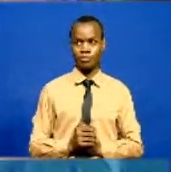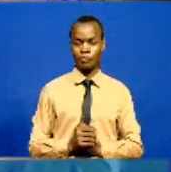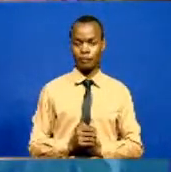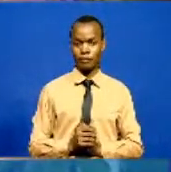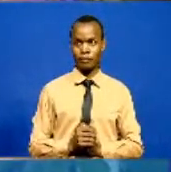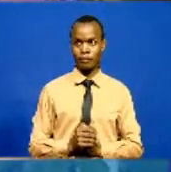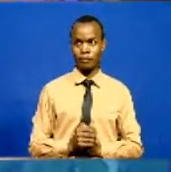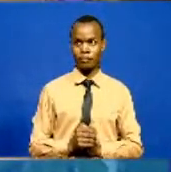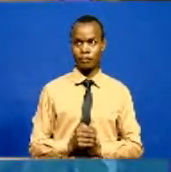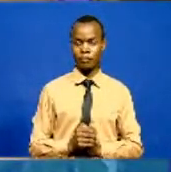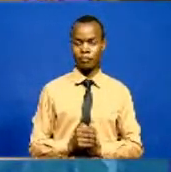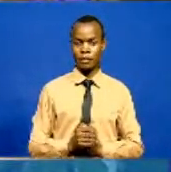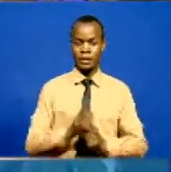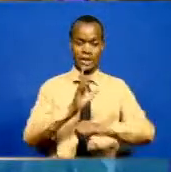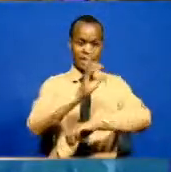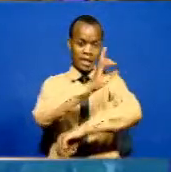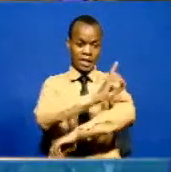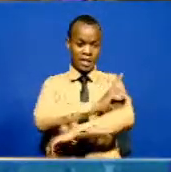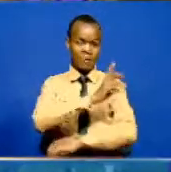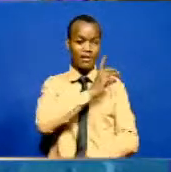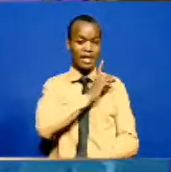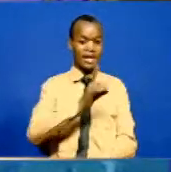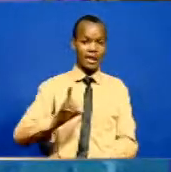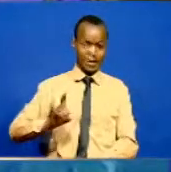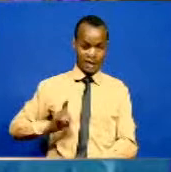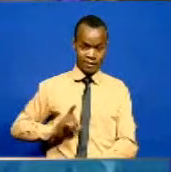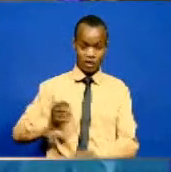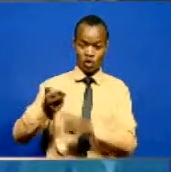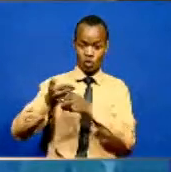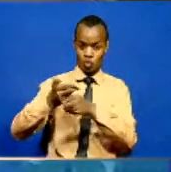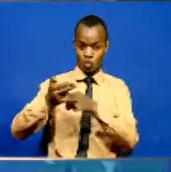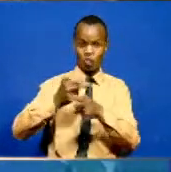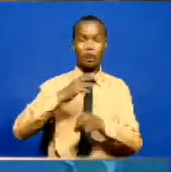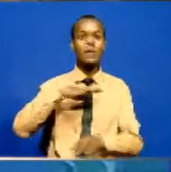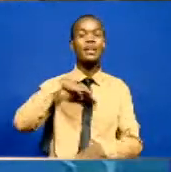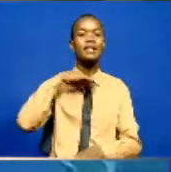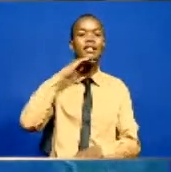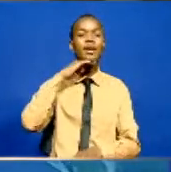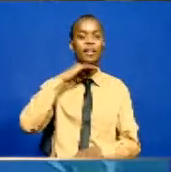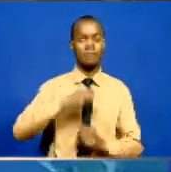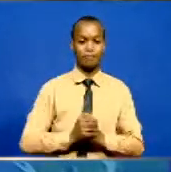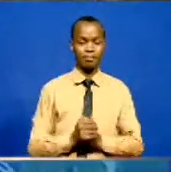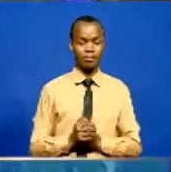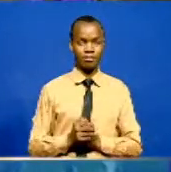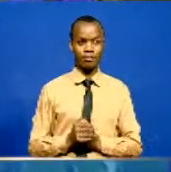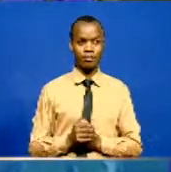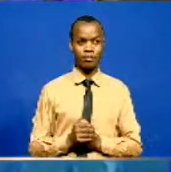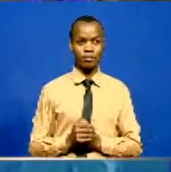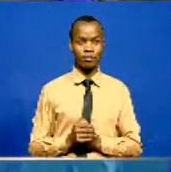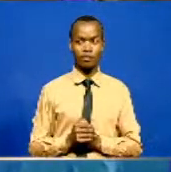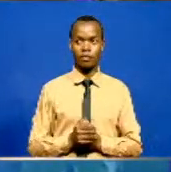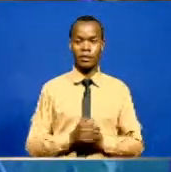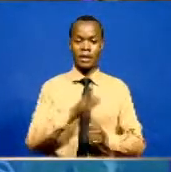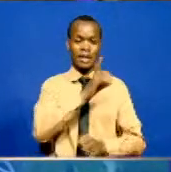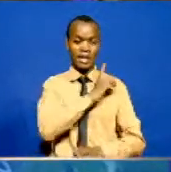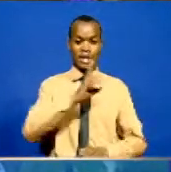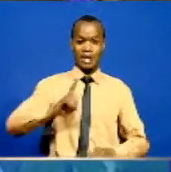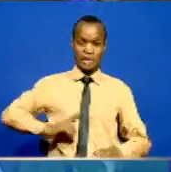Now the days of David drew near that it should die. So what did he do?